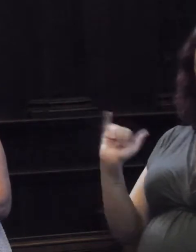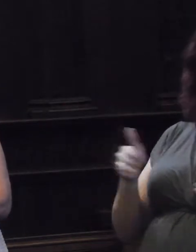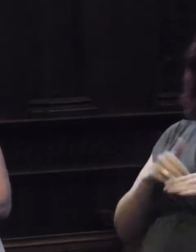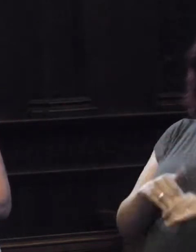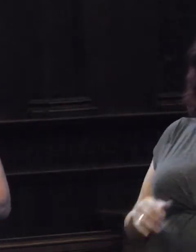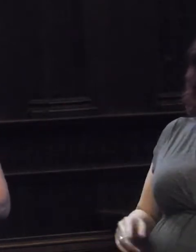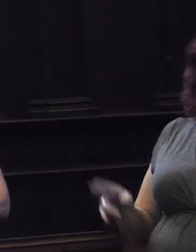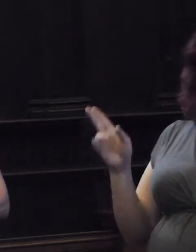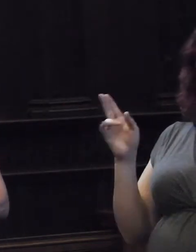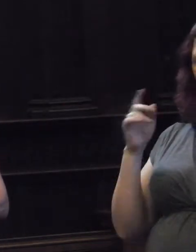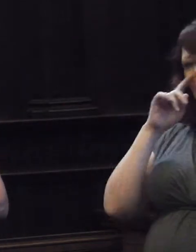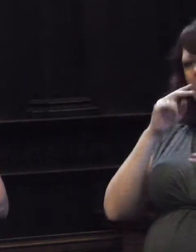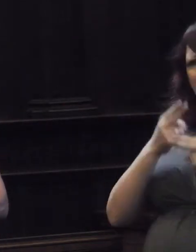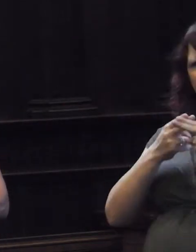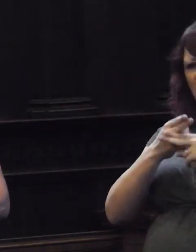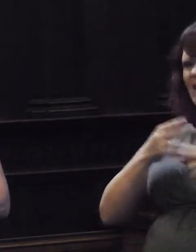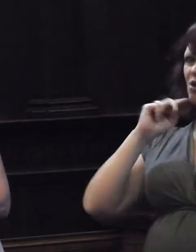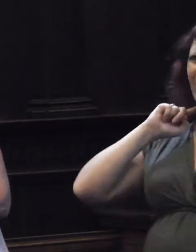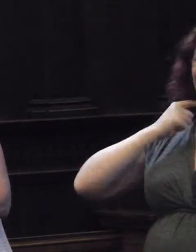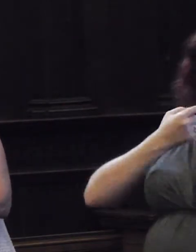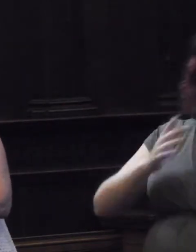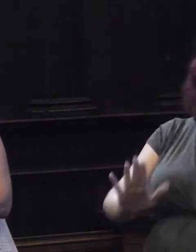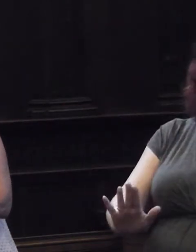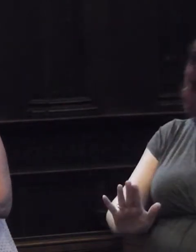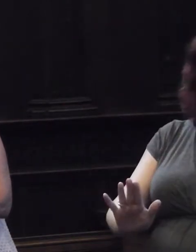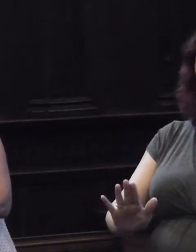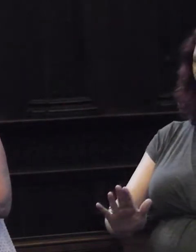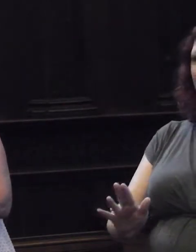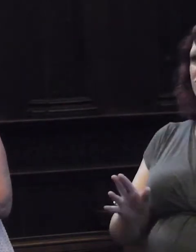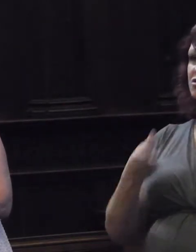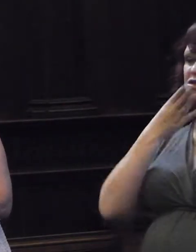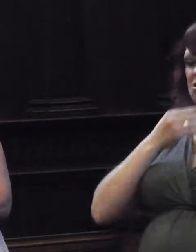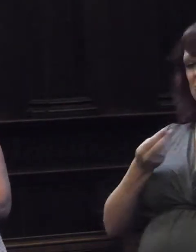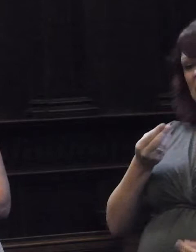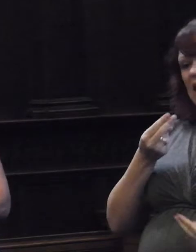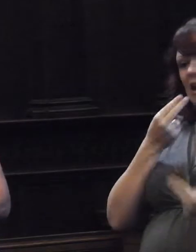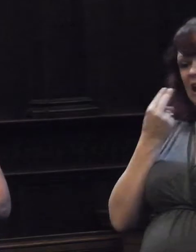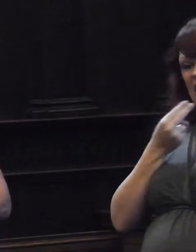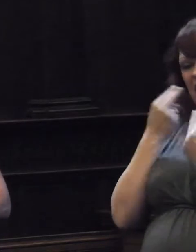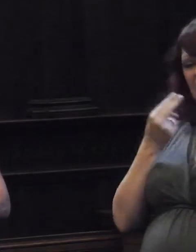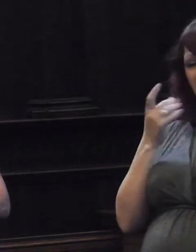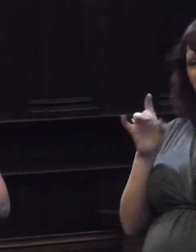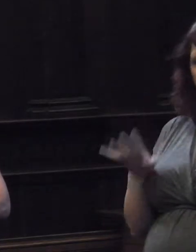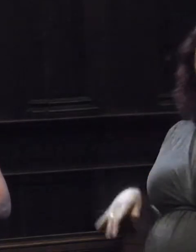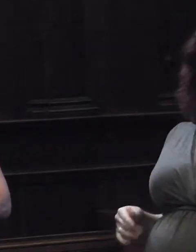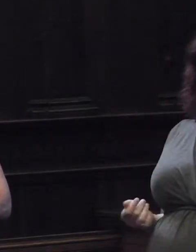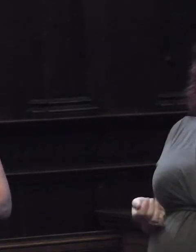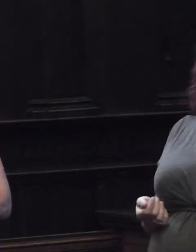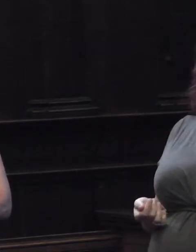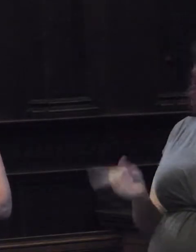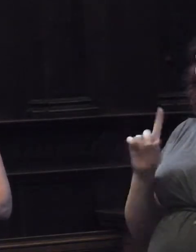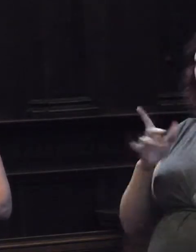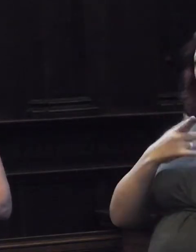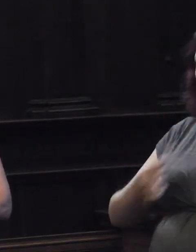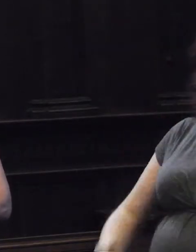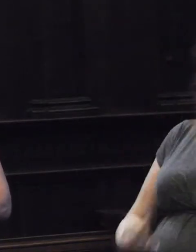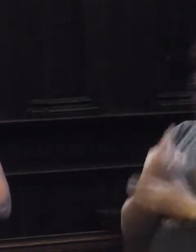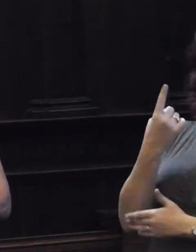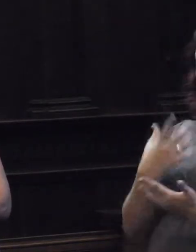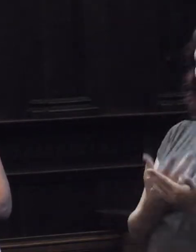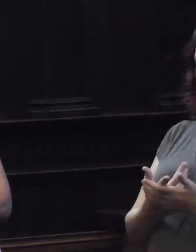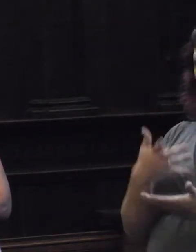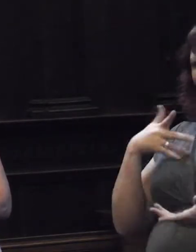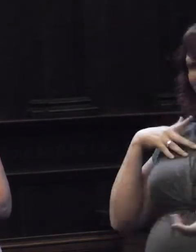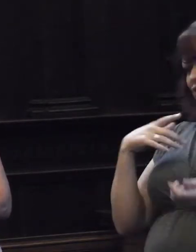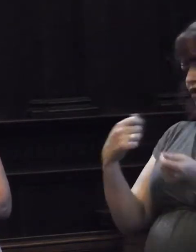Knives were not a killing weapon except on a juicy steak. What happened that changed life choices for